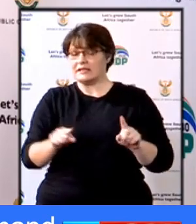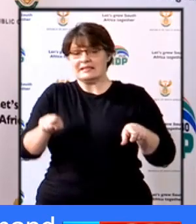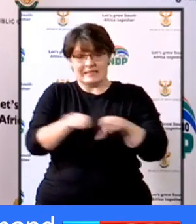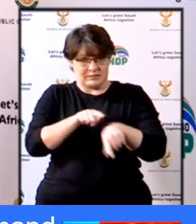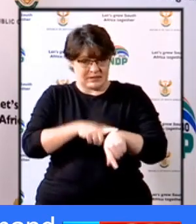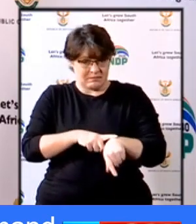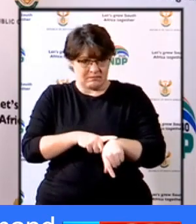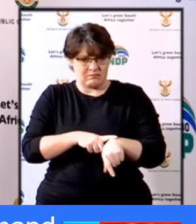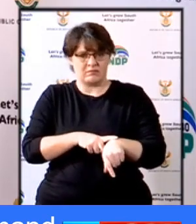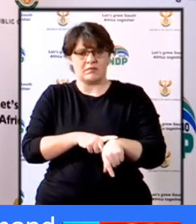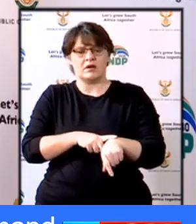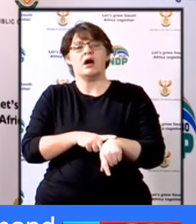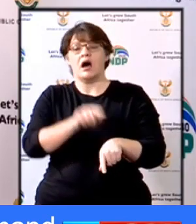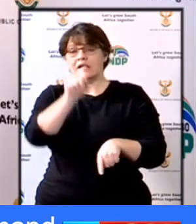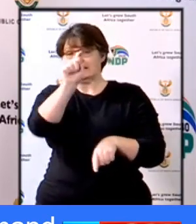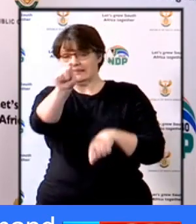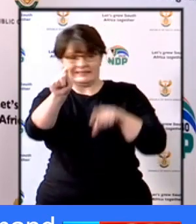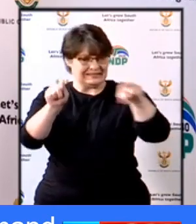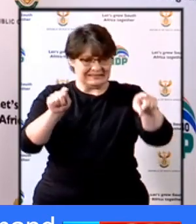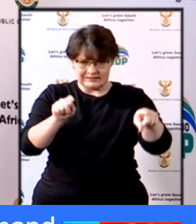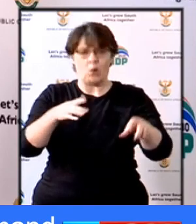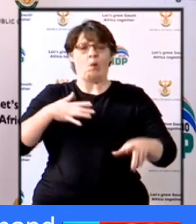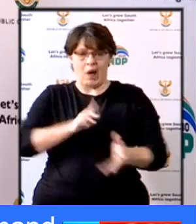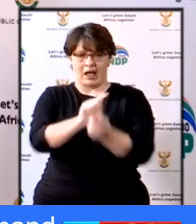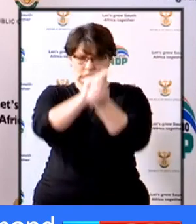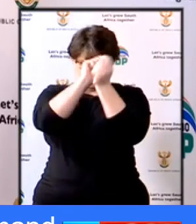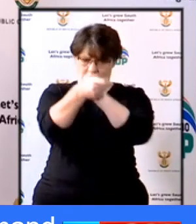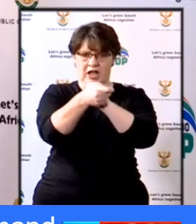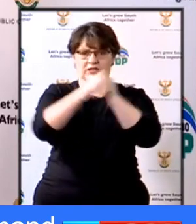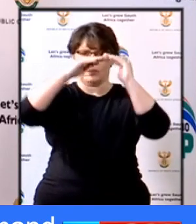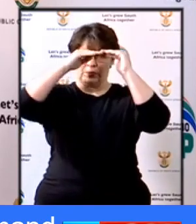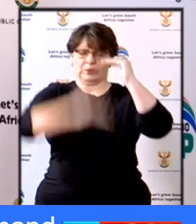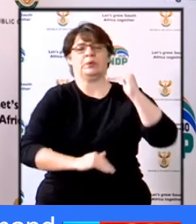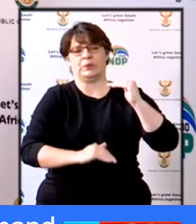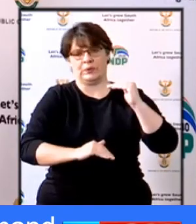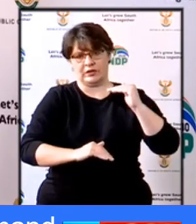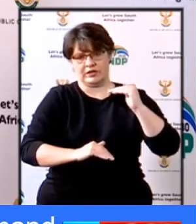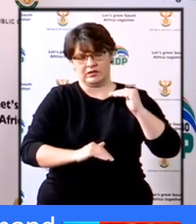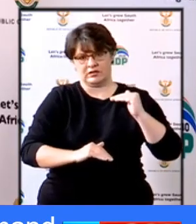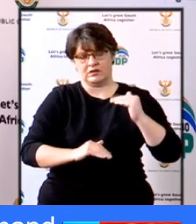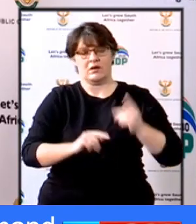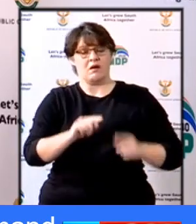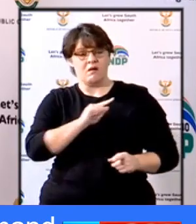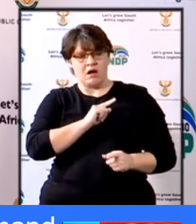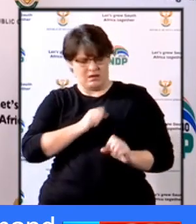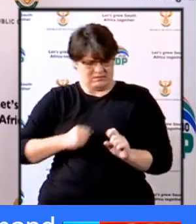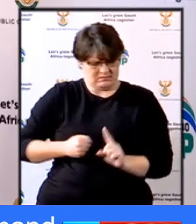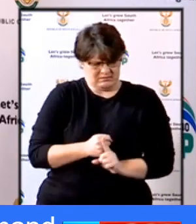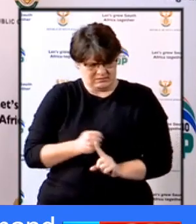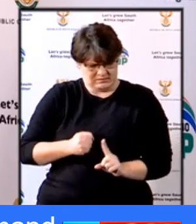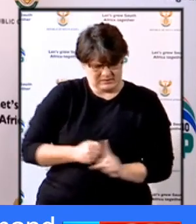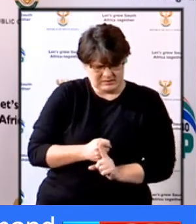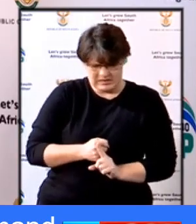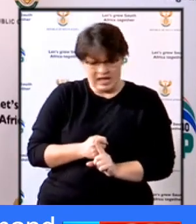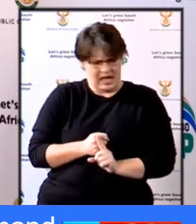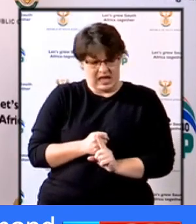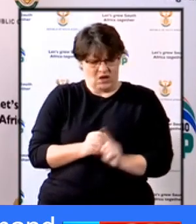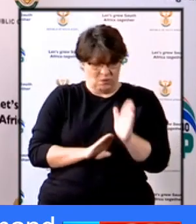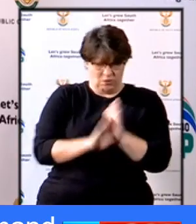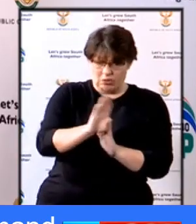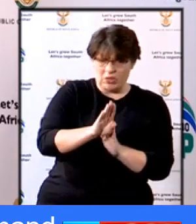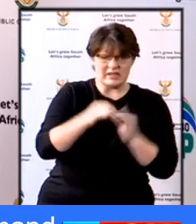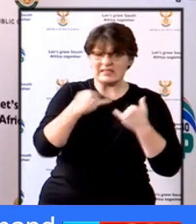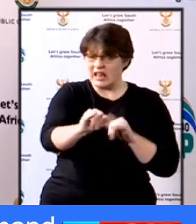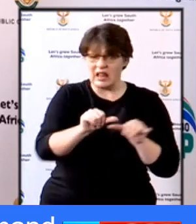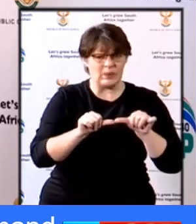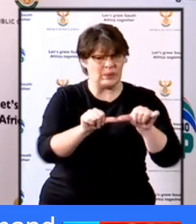to change the fortunes of those areas. In the event that our collective efforts bear little or no fruit,